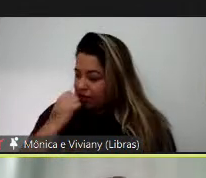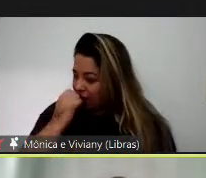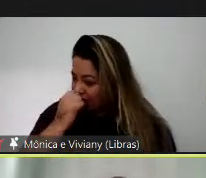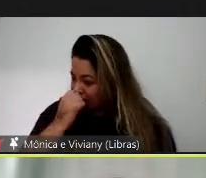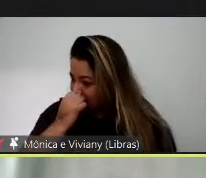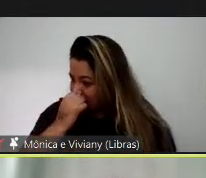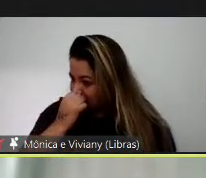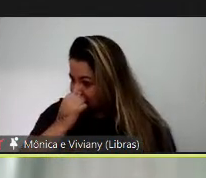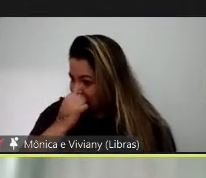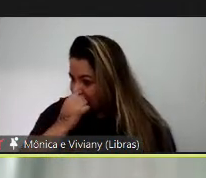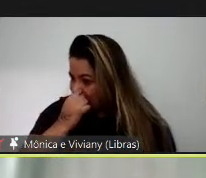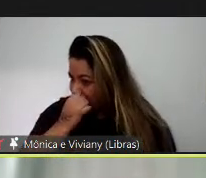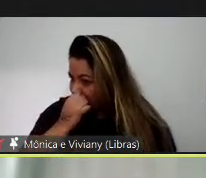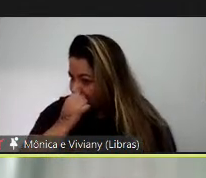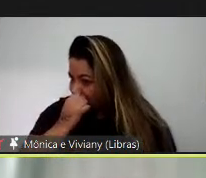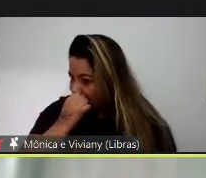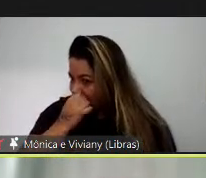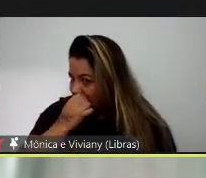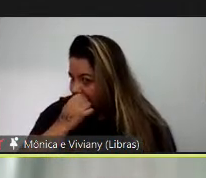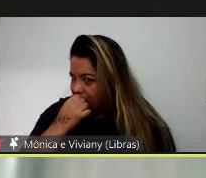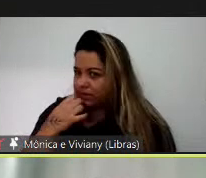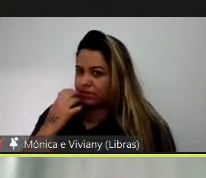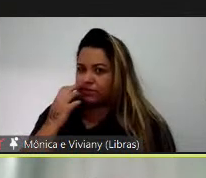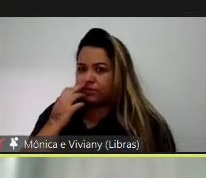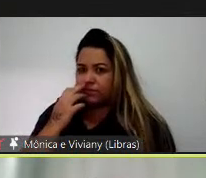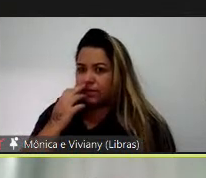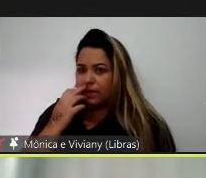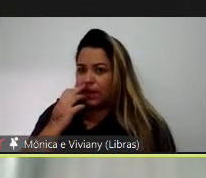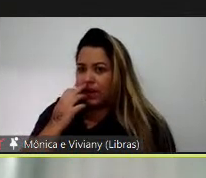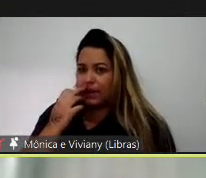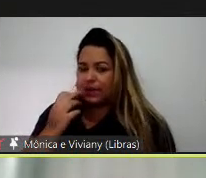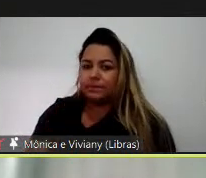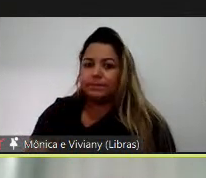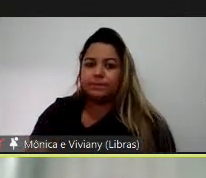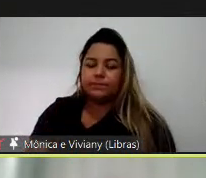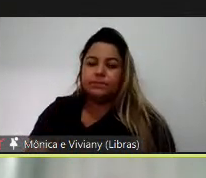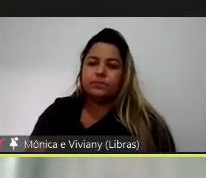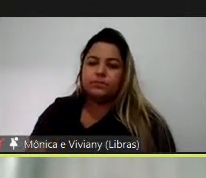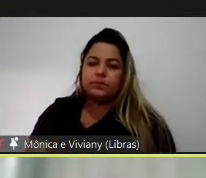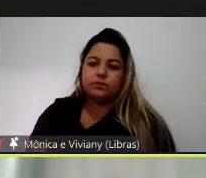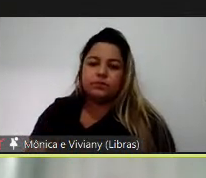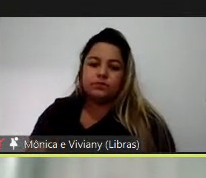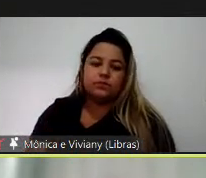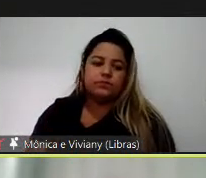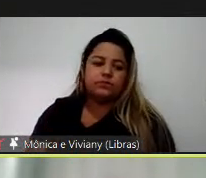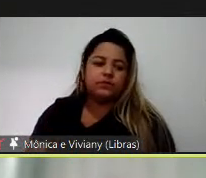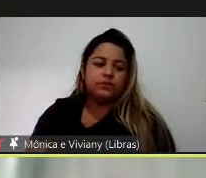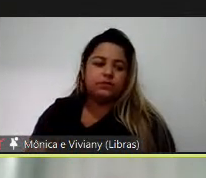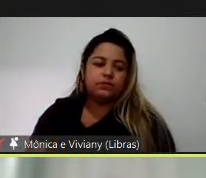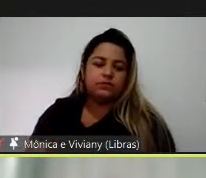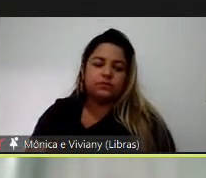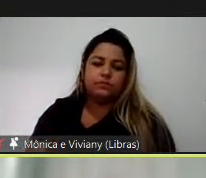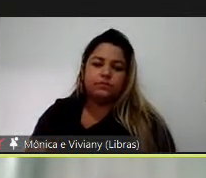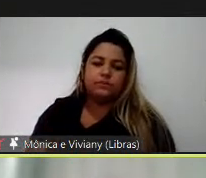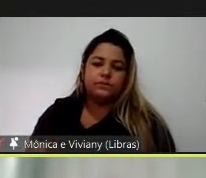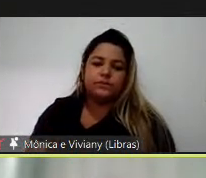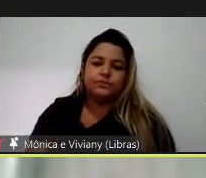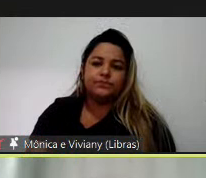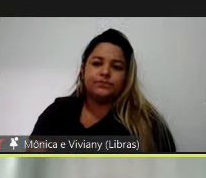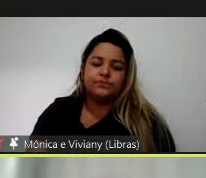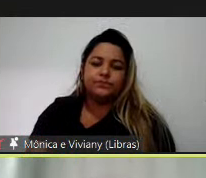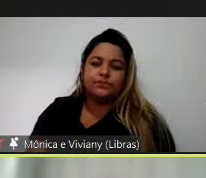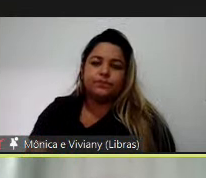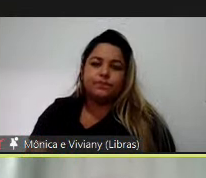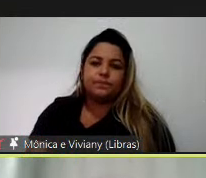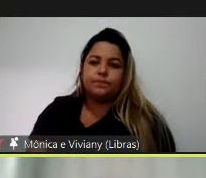not waste time, abrir para o chat, né? After this table, we're going to open the questions so we can